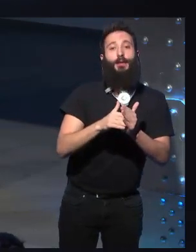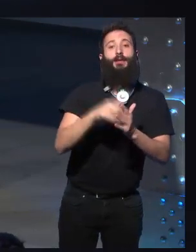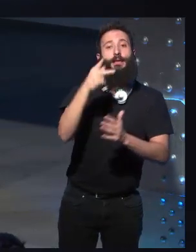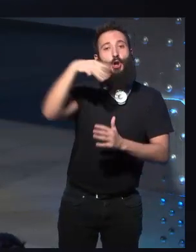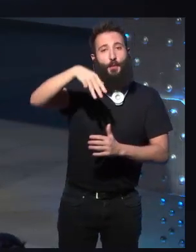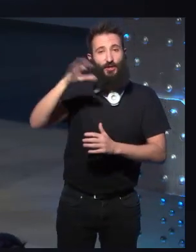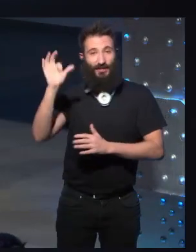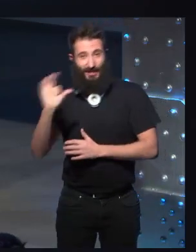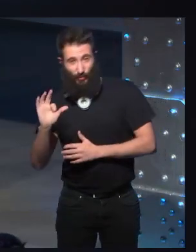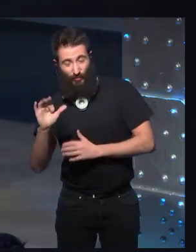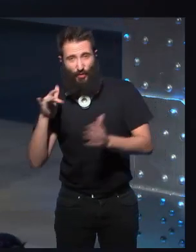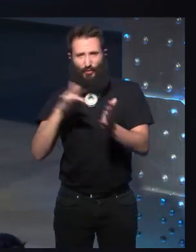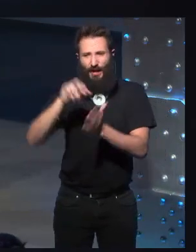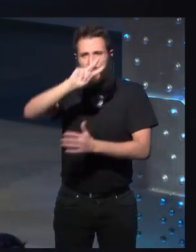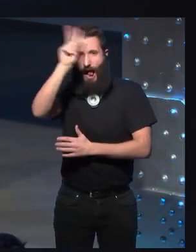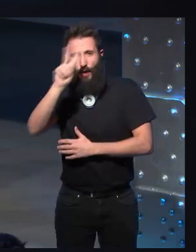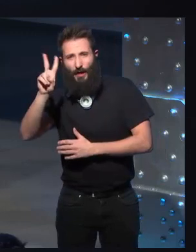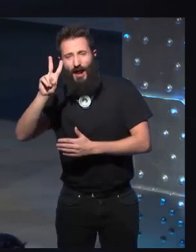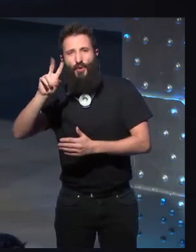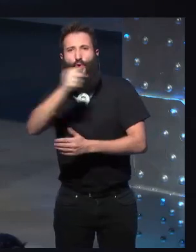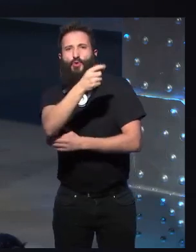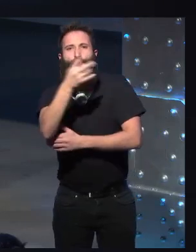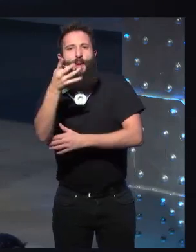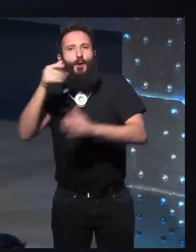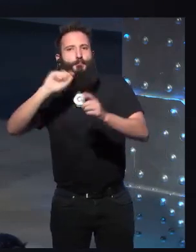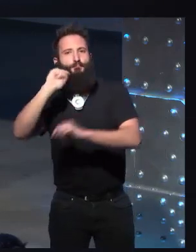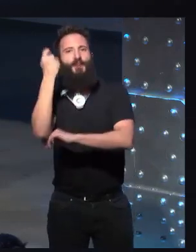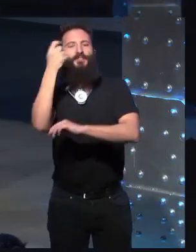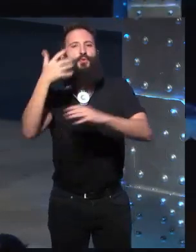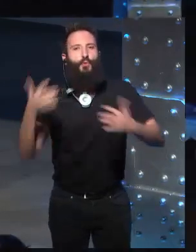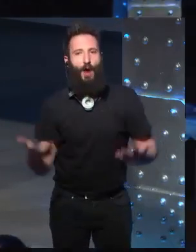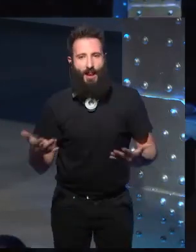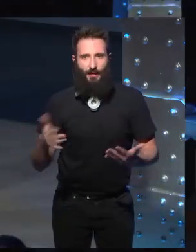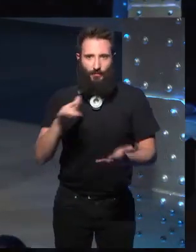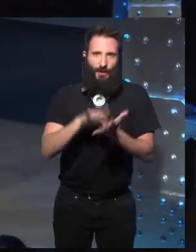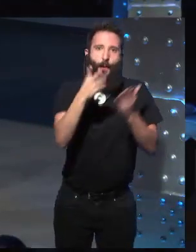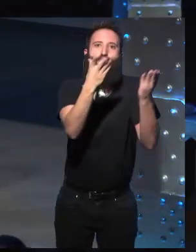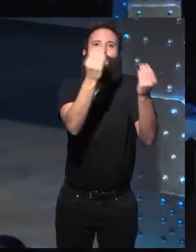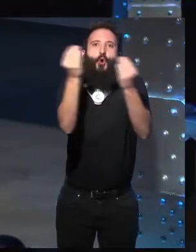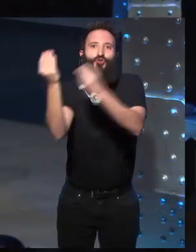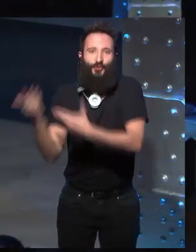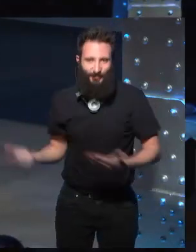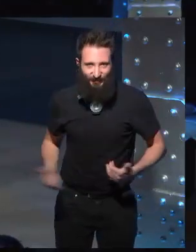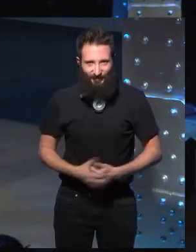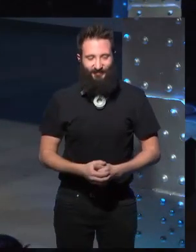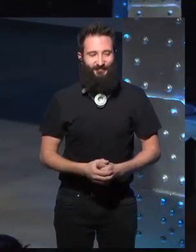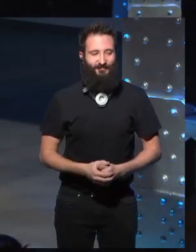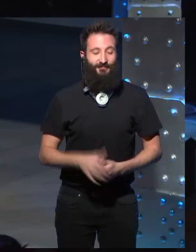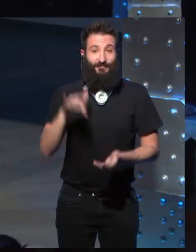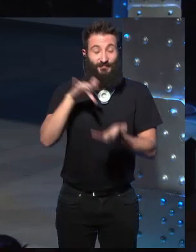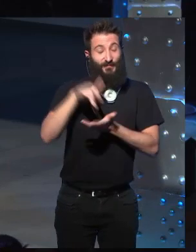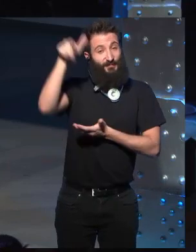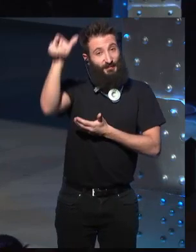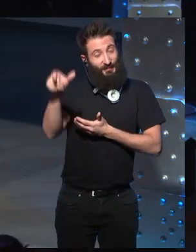get? Come on. Someone? A lot, right? It gives you a